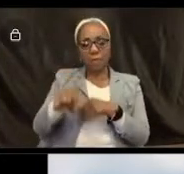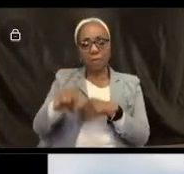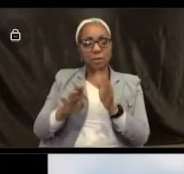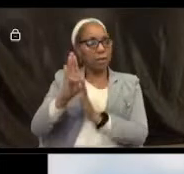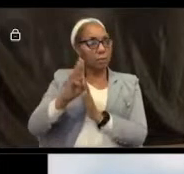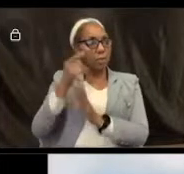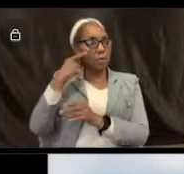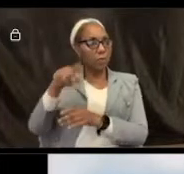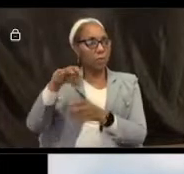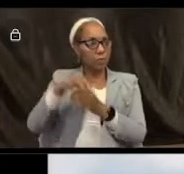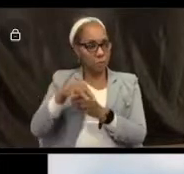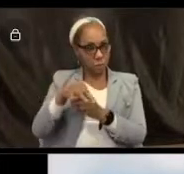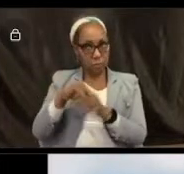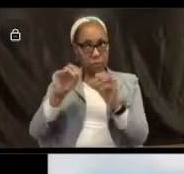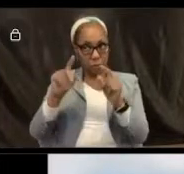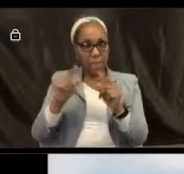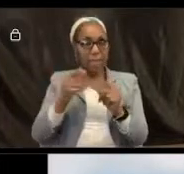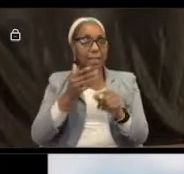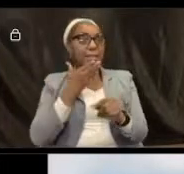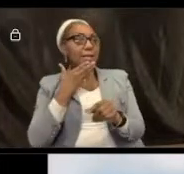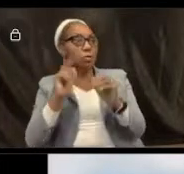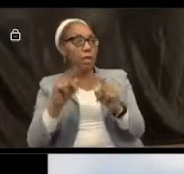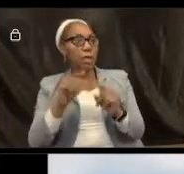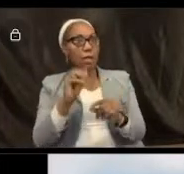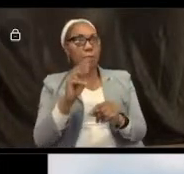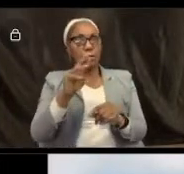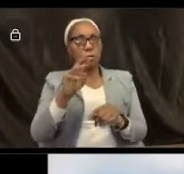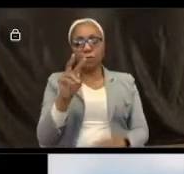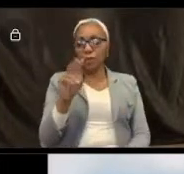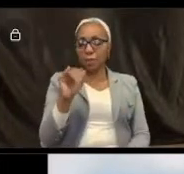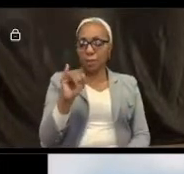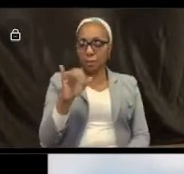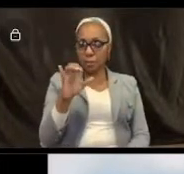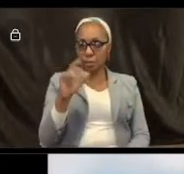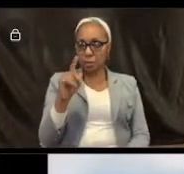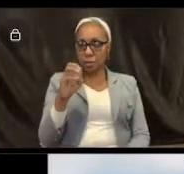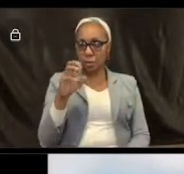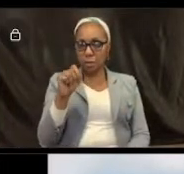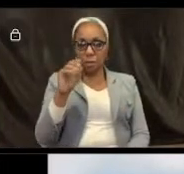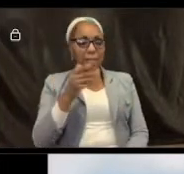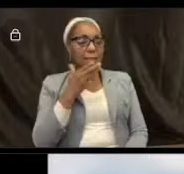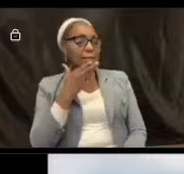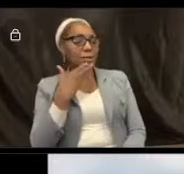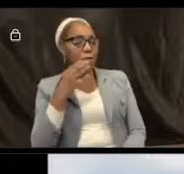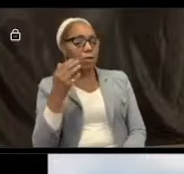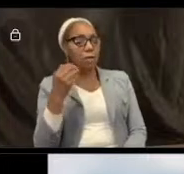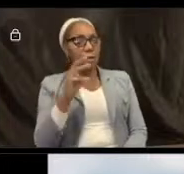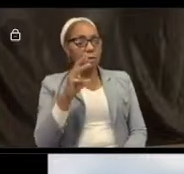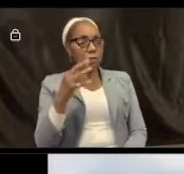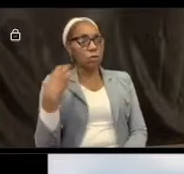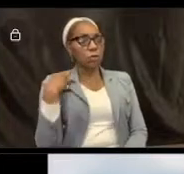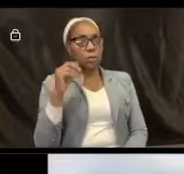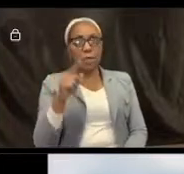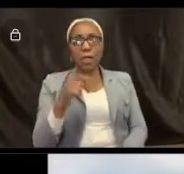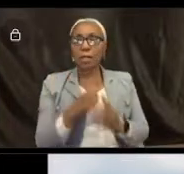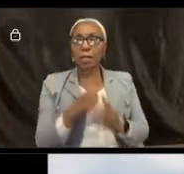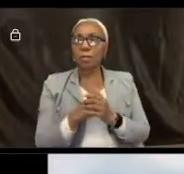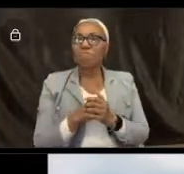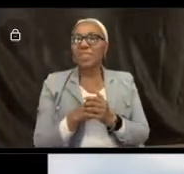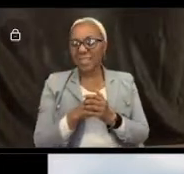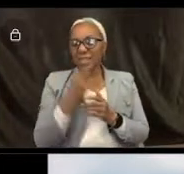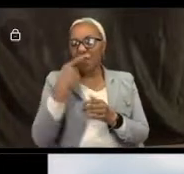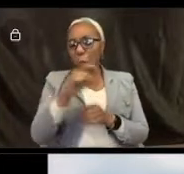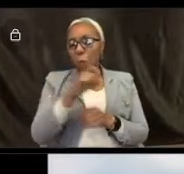for the vote. Thank you. Commissioner Vickers? Yeah, Mr. Chairman, thank you very much, Commissioner Vickers. This is more directed to the